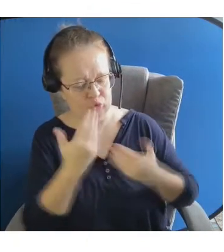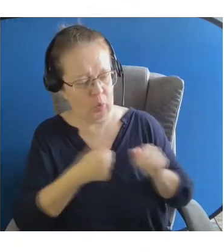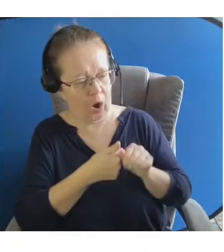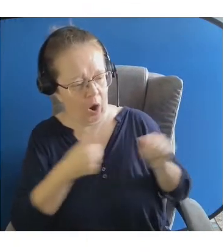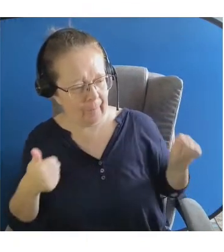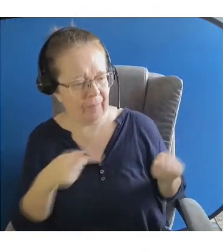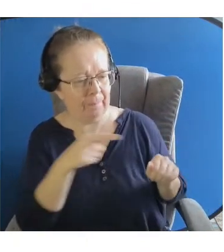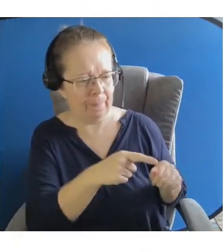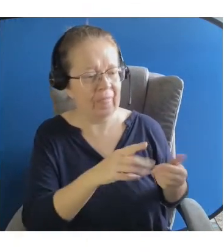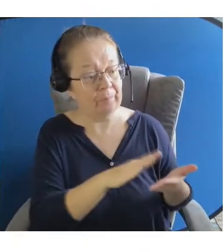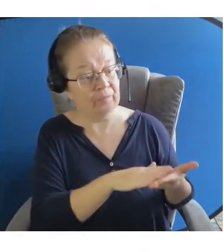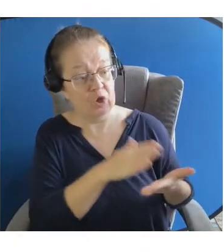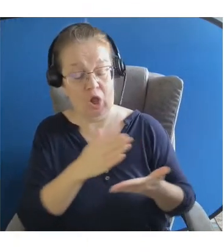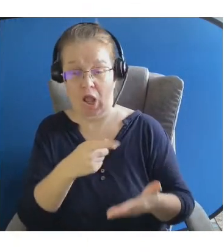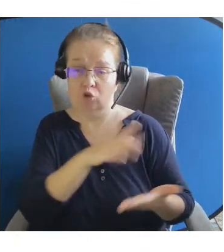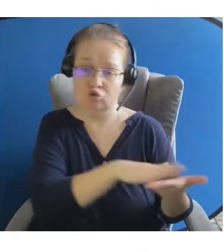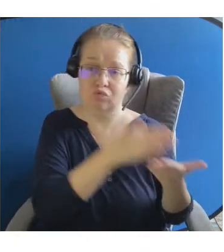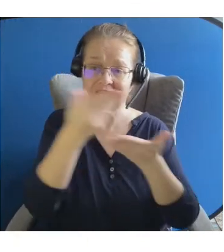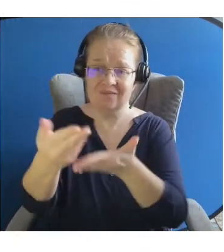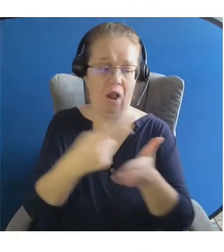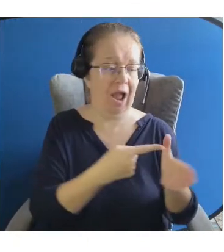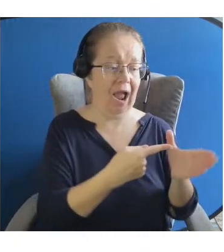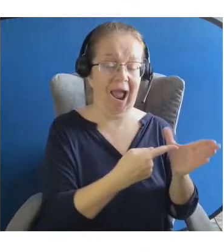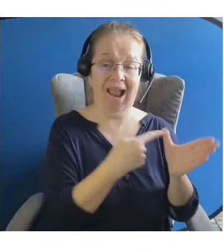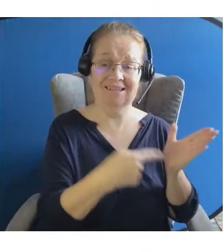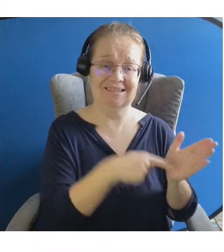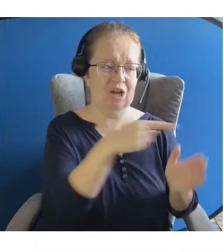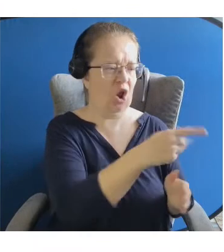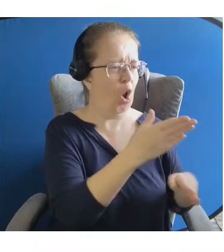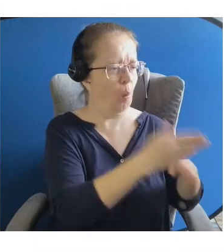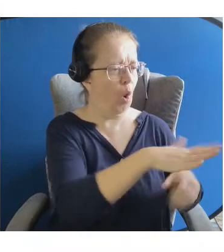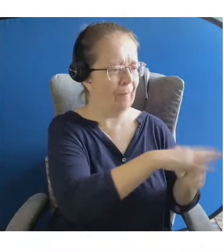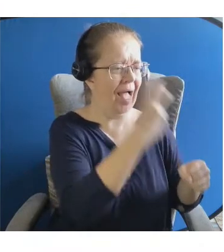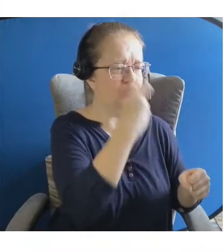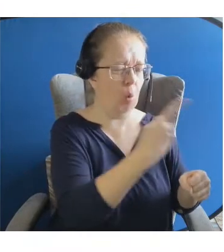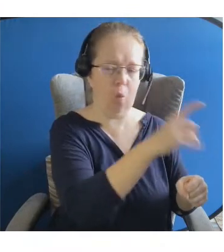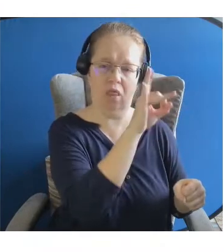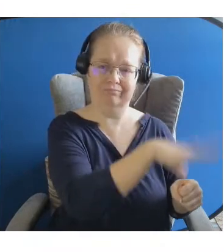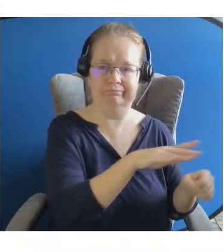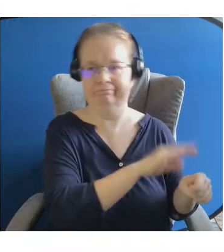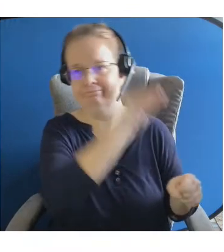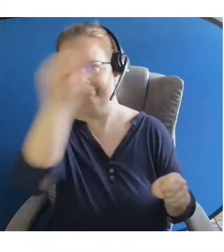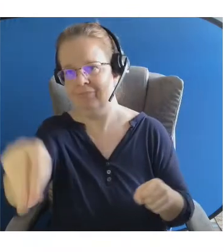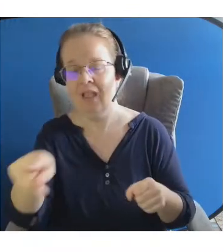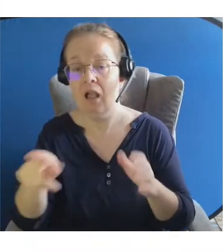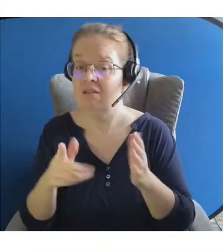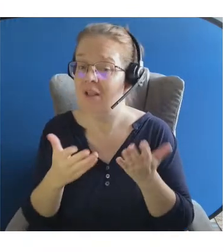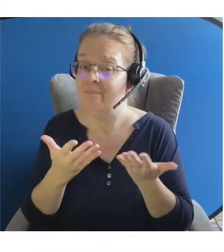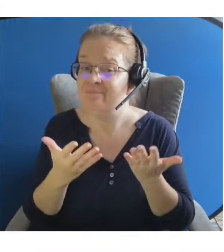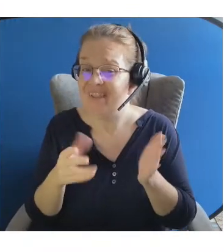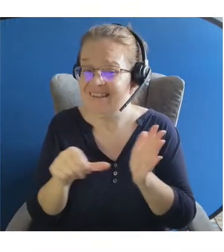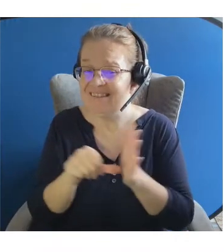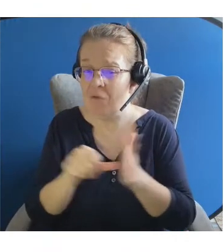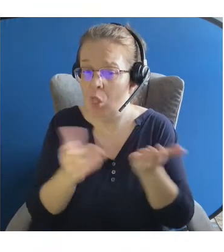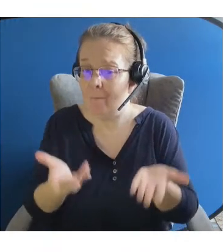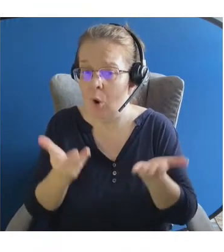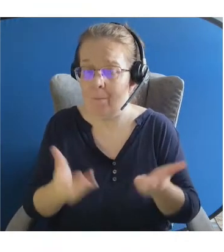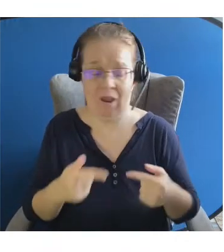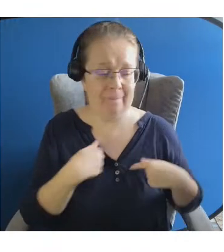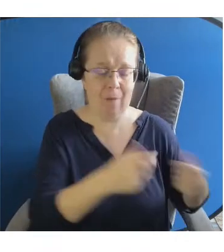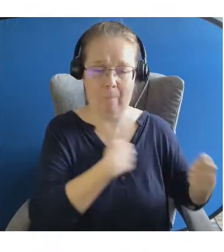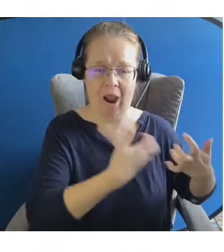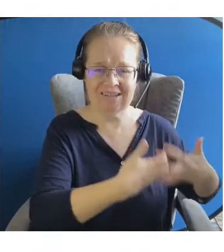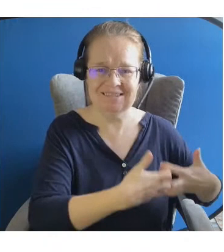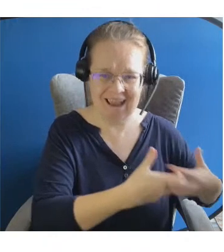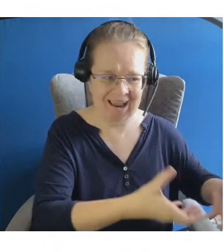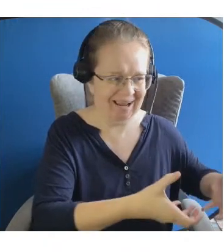transfer their assistive technology from one workplace to another. Currently, it's quite hard to take your technology with you, and this will